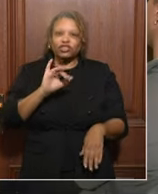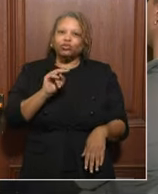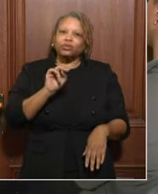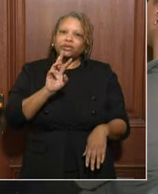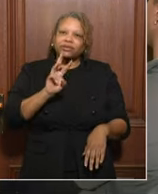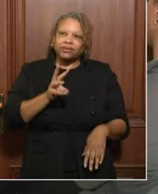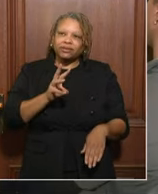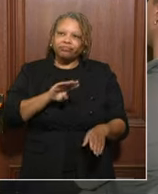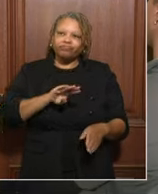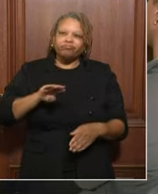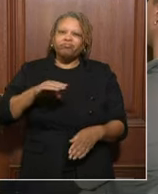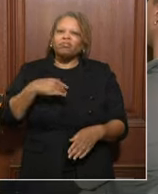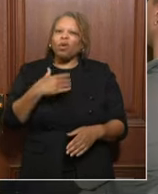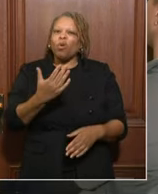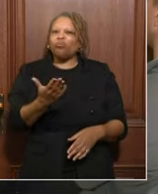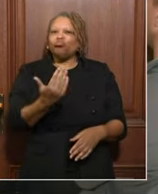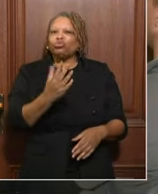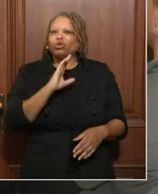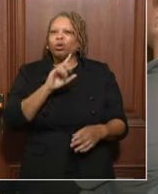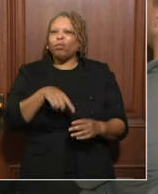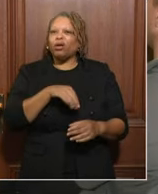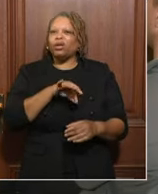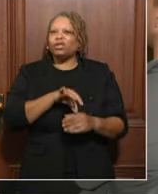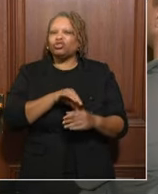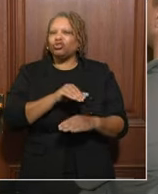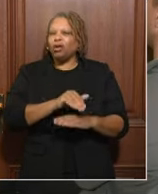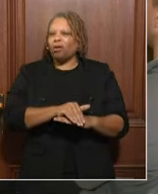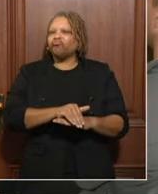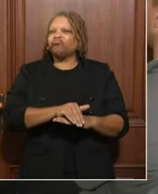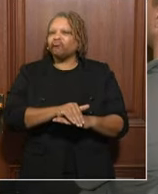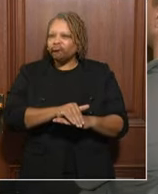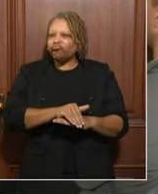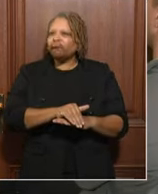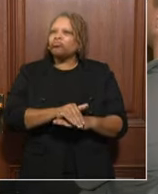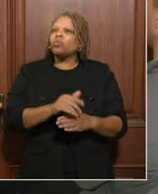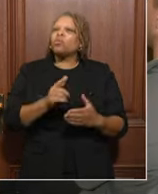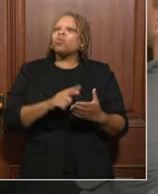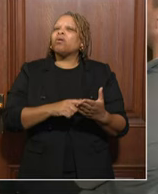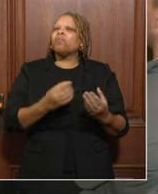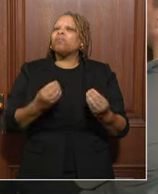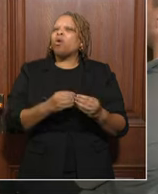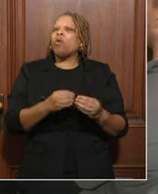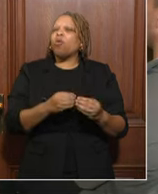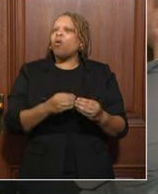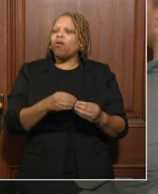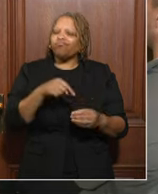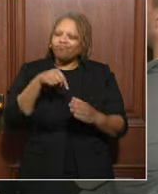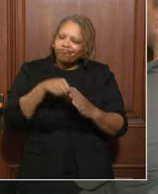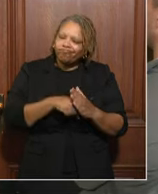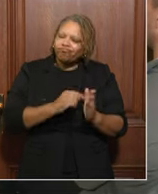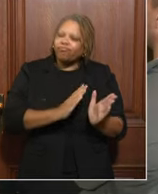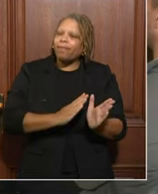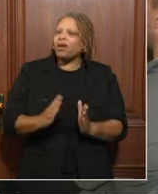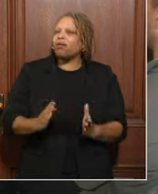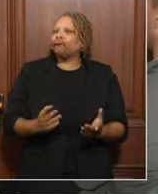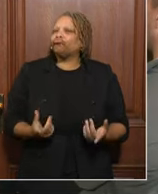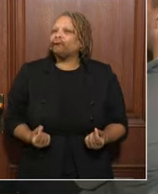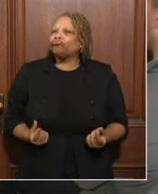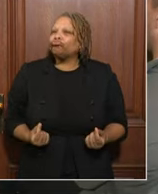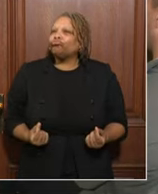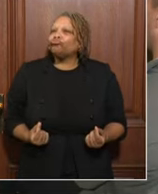extra protocols or safety looks like for election night? Sure, and I'll turn to Pamela Smith, who is the Chief of Police, to talk